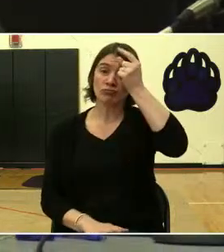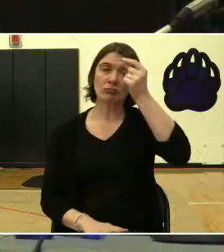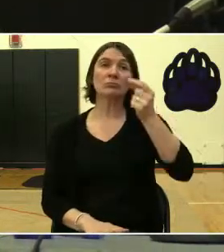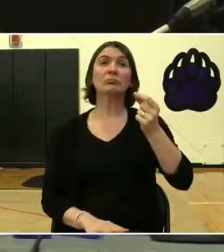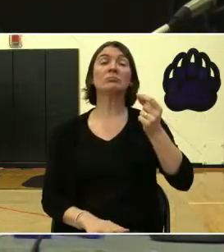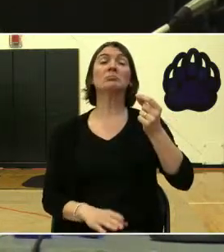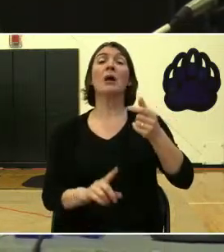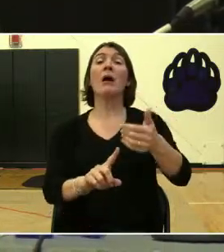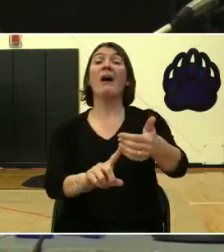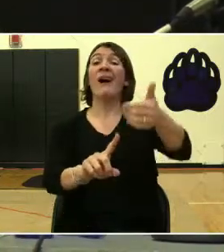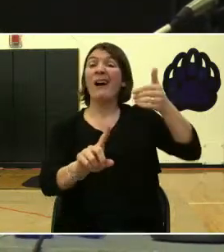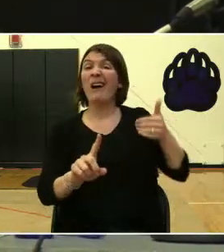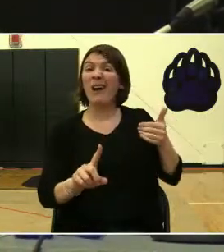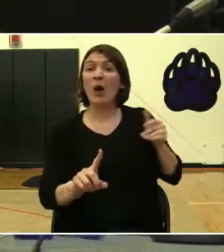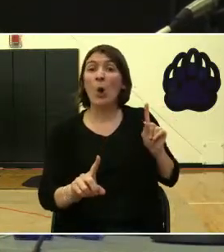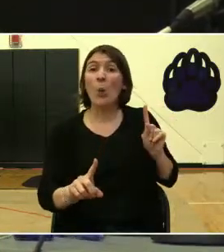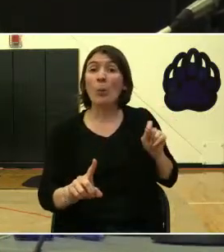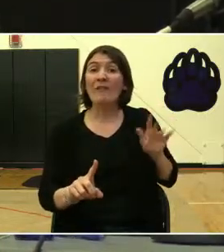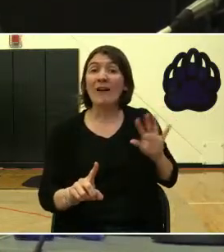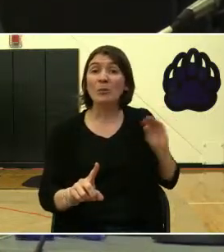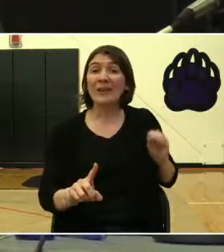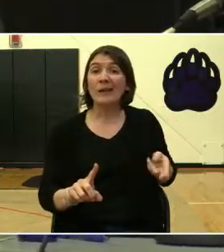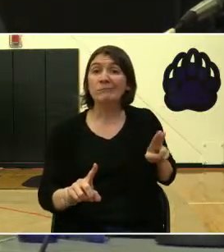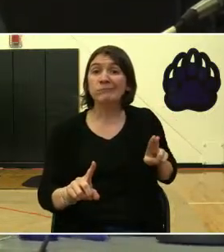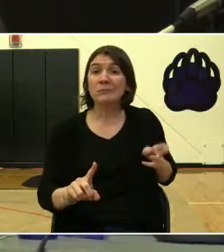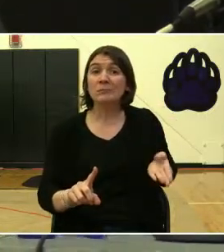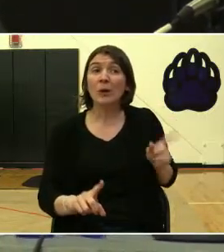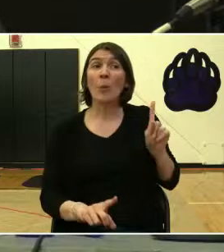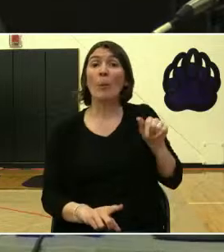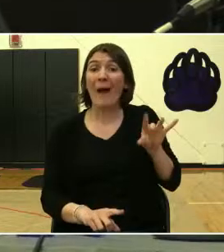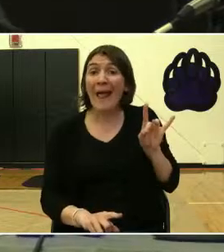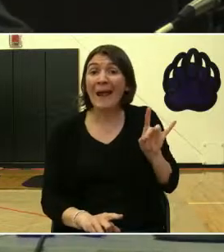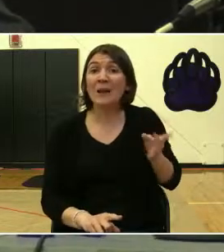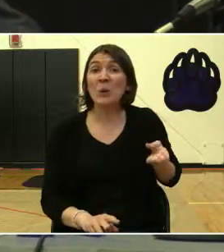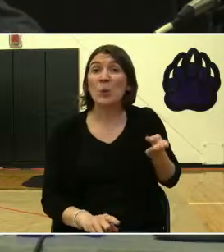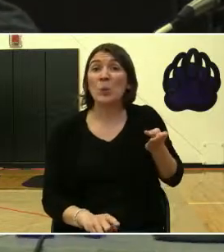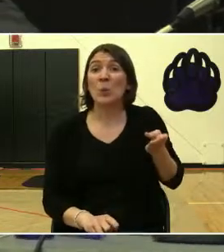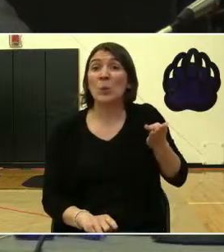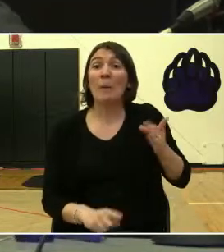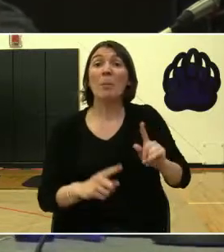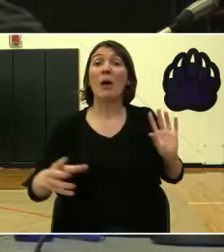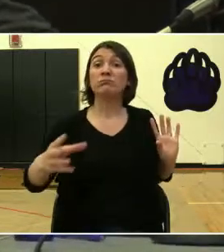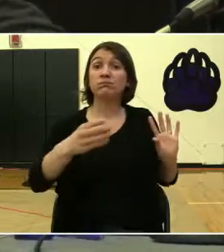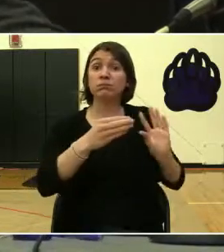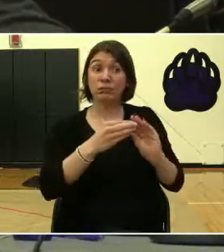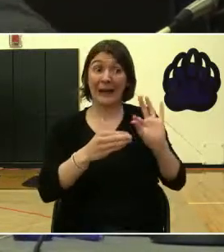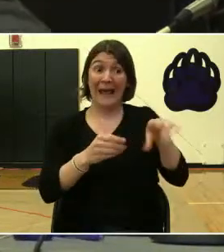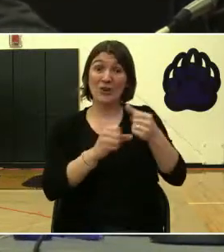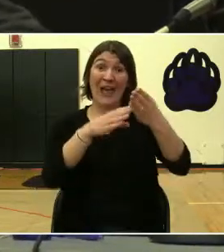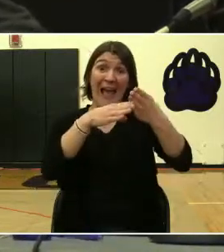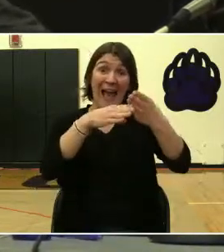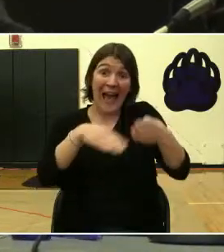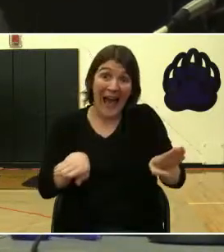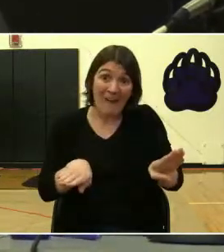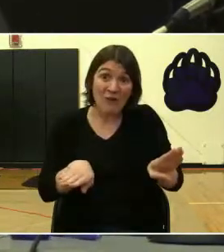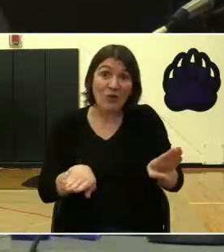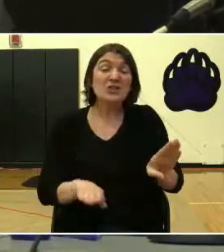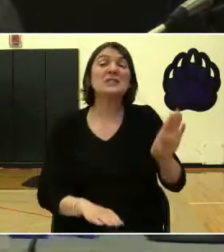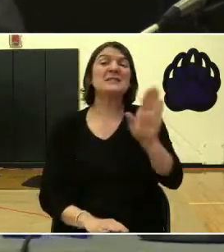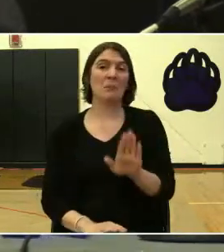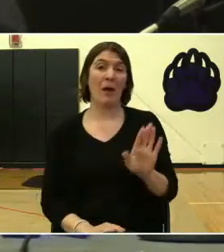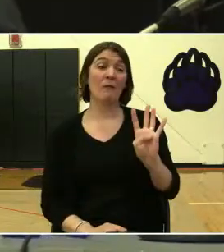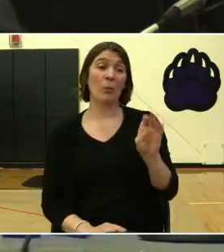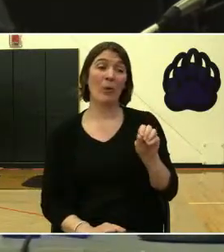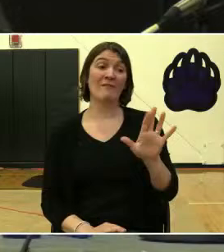were a few years where it was like 1.5% 1.8% so but if you look over 9 years it kind of all flattens